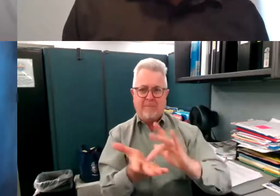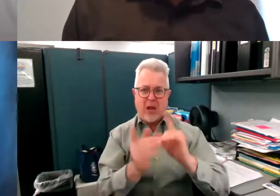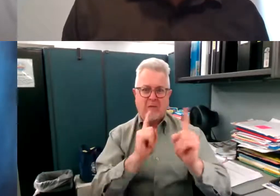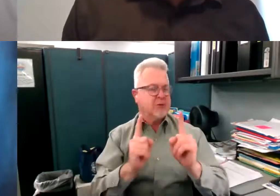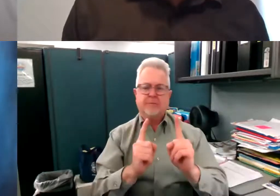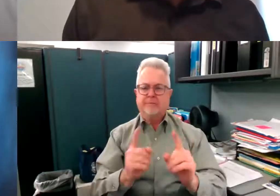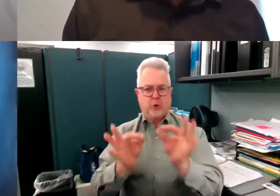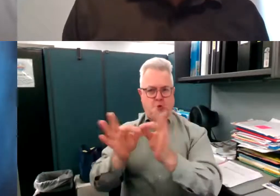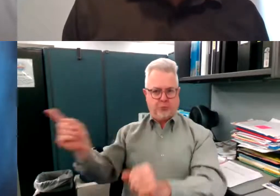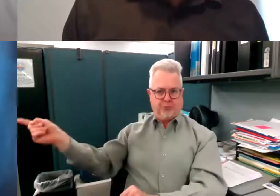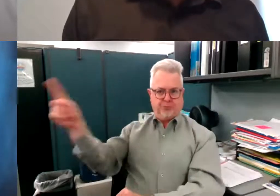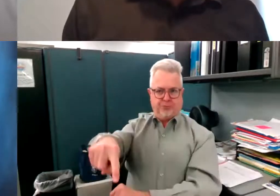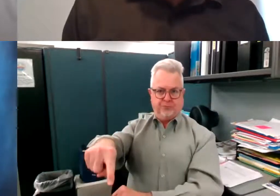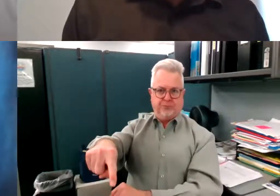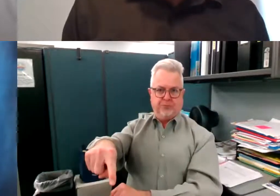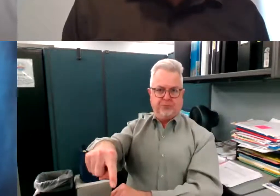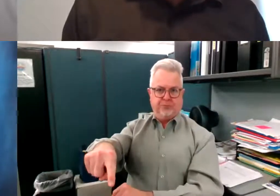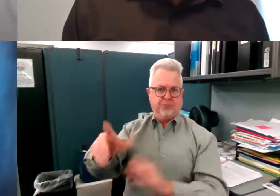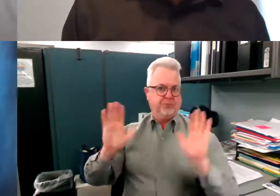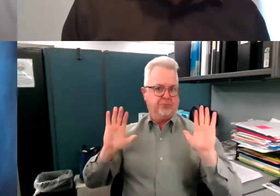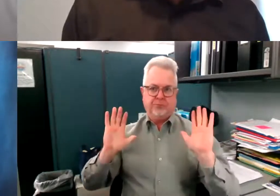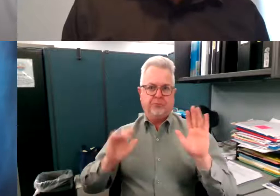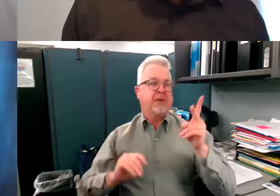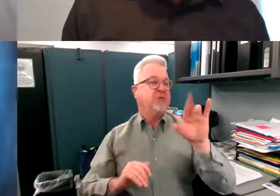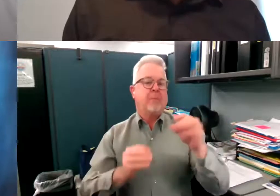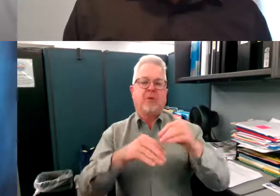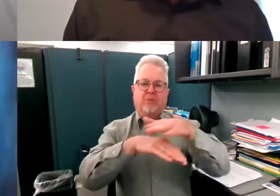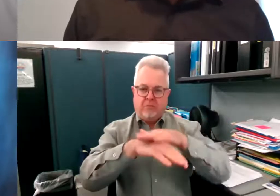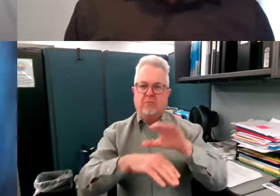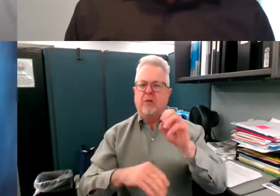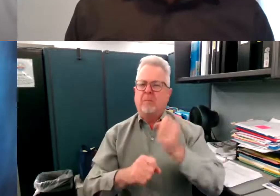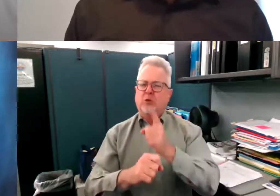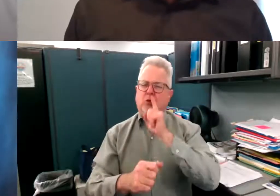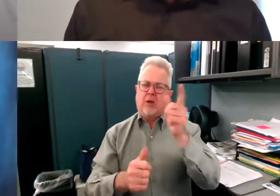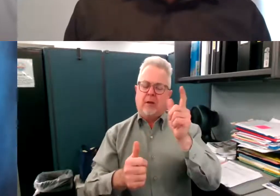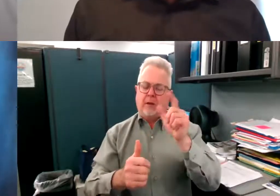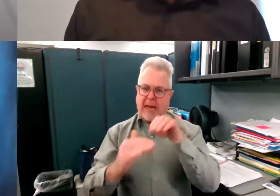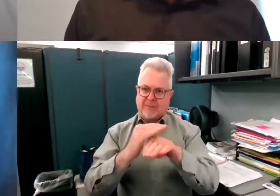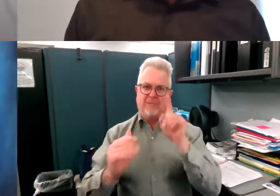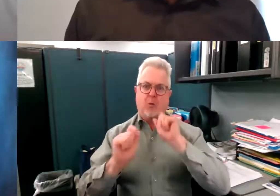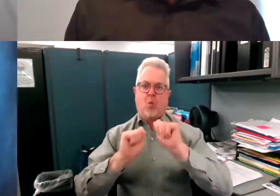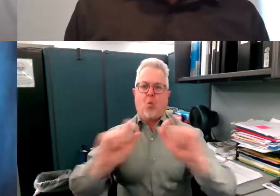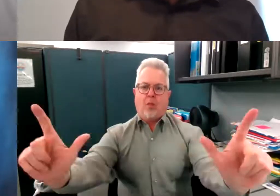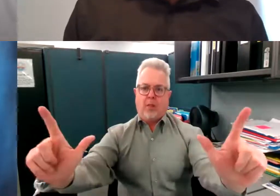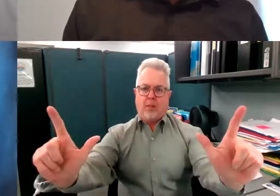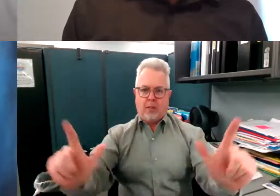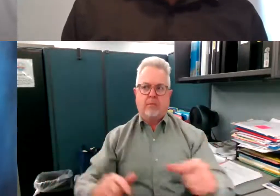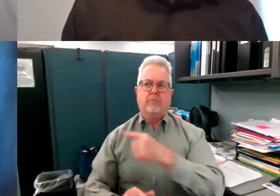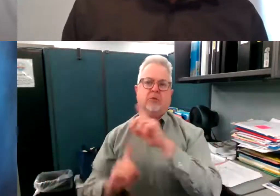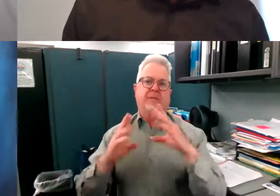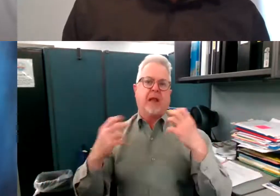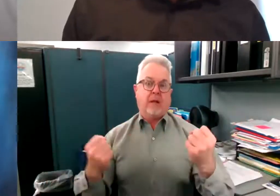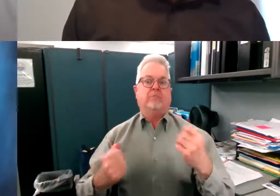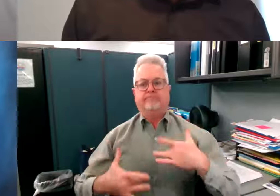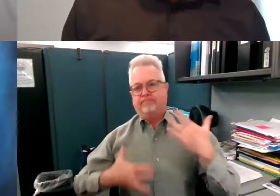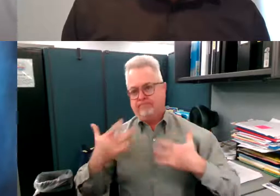wouldn't be used for more in-depth medical conversations because there are live interpreters present. But the VRI would be there just to make